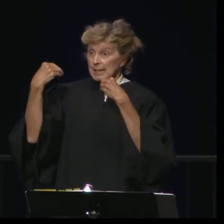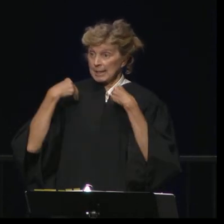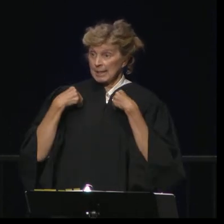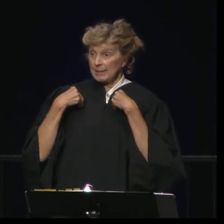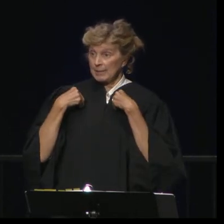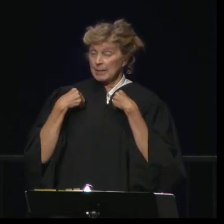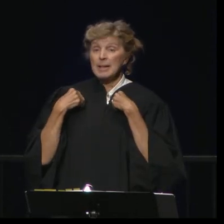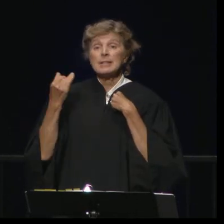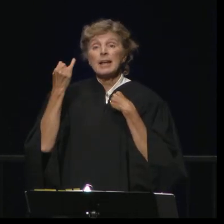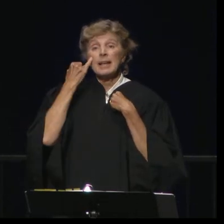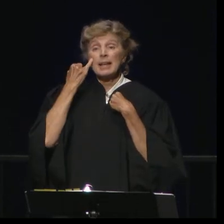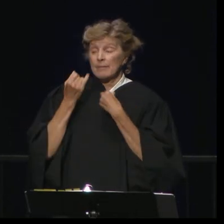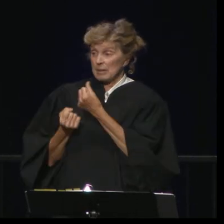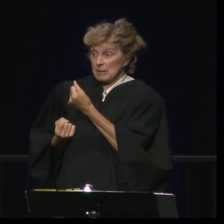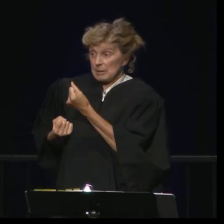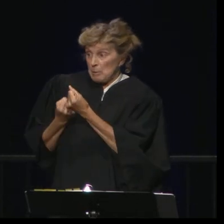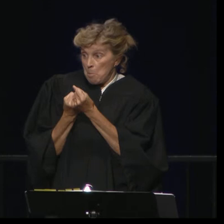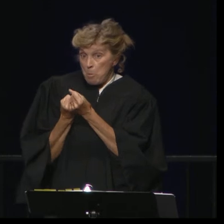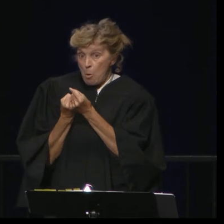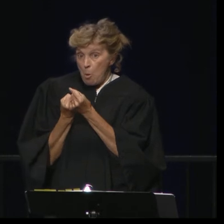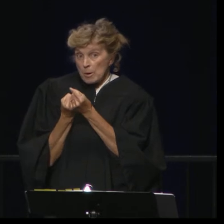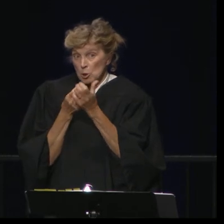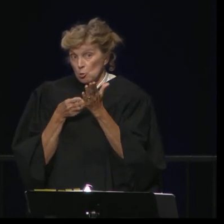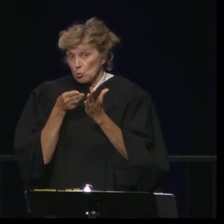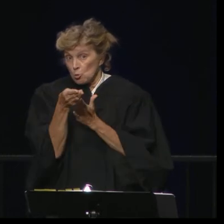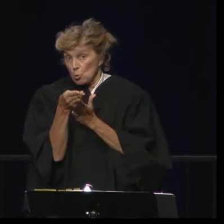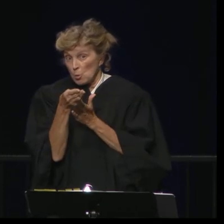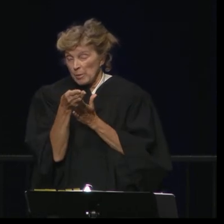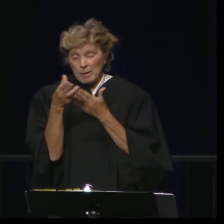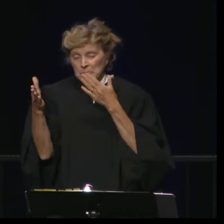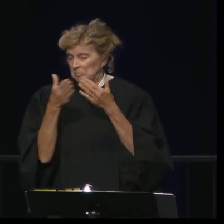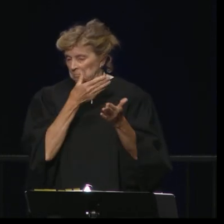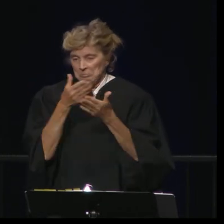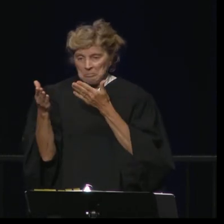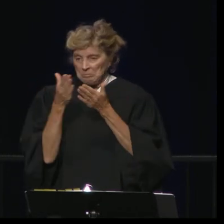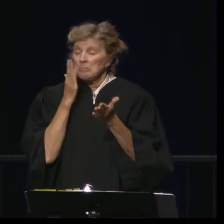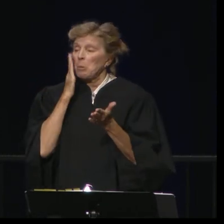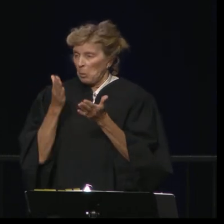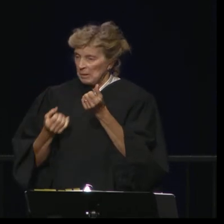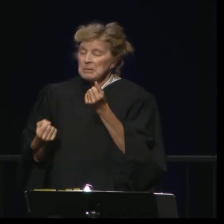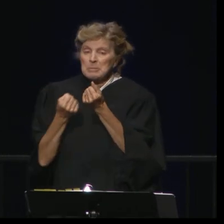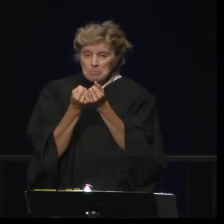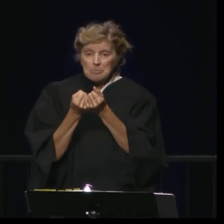us when we ally ourselves to truth in any form,